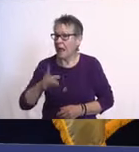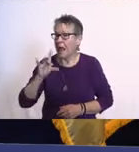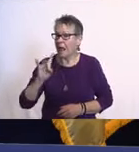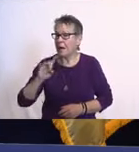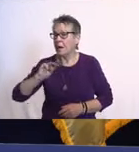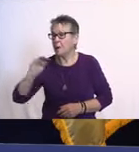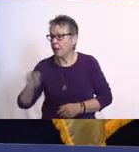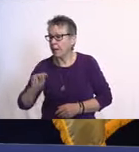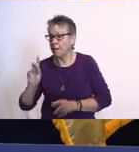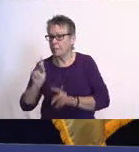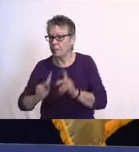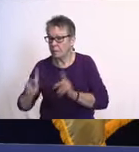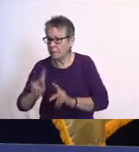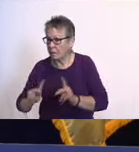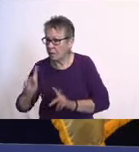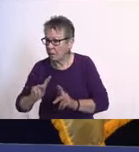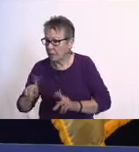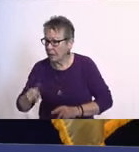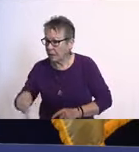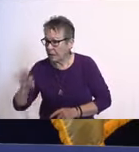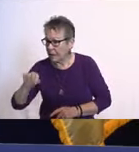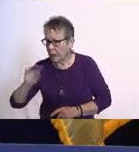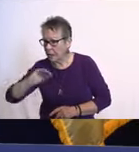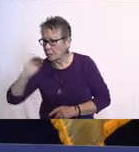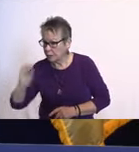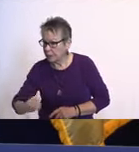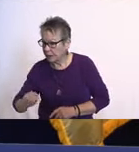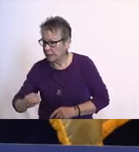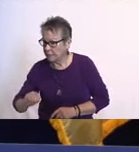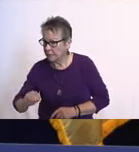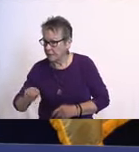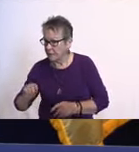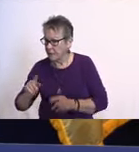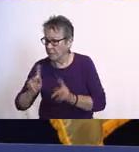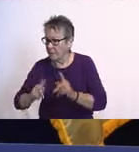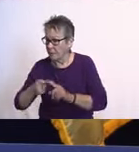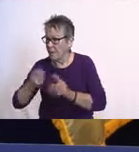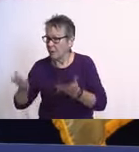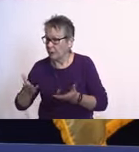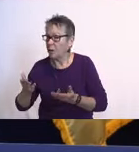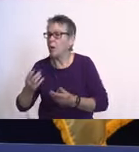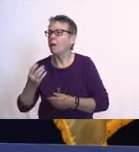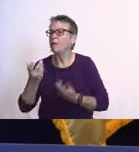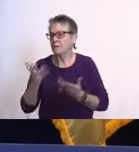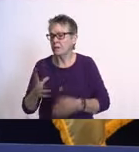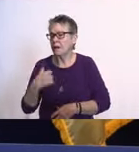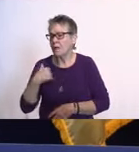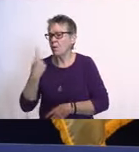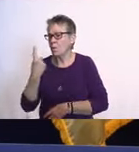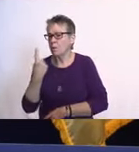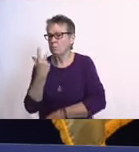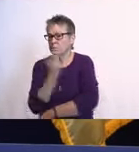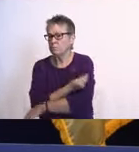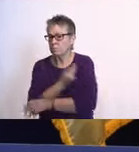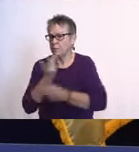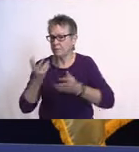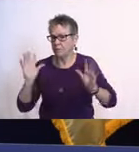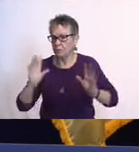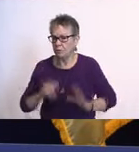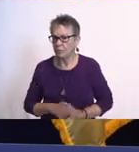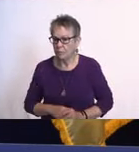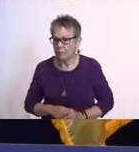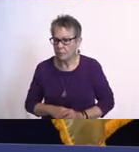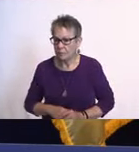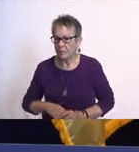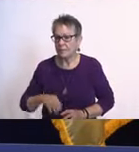New Jerseyans, have gotten at least one dose of COVID-19 vaccine, and 76% have